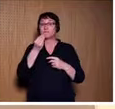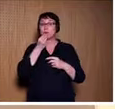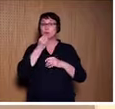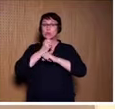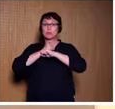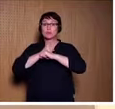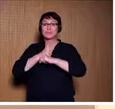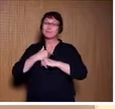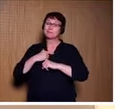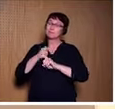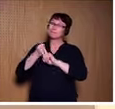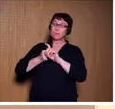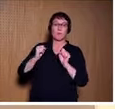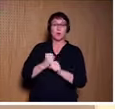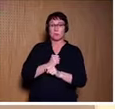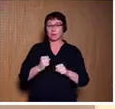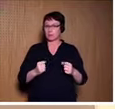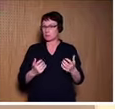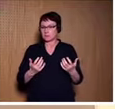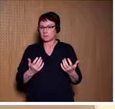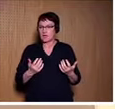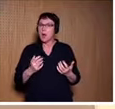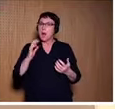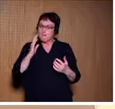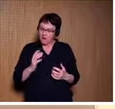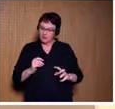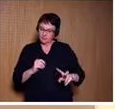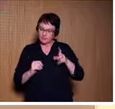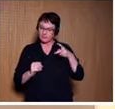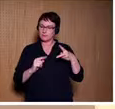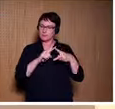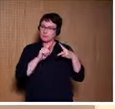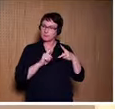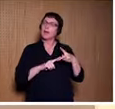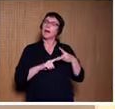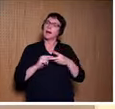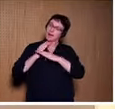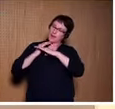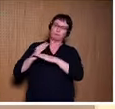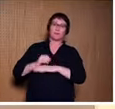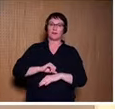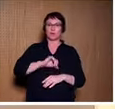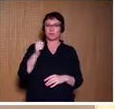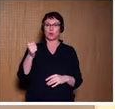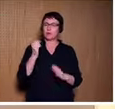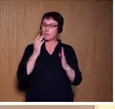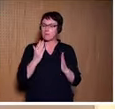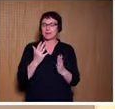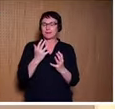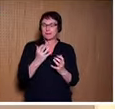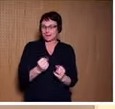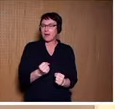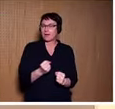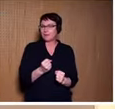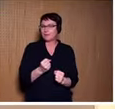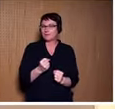space. Secondly, and I couldn't agree more, we have to gear up to fund local movements and local civil society. That's the